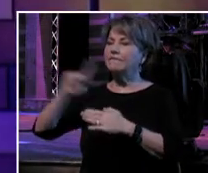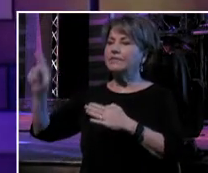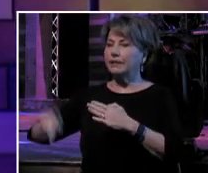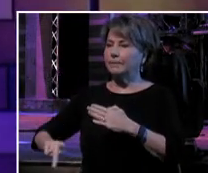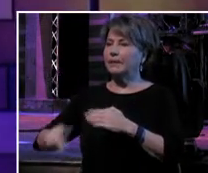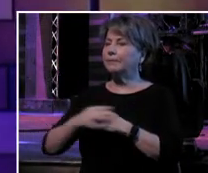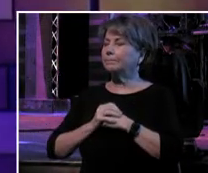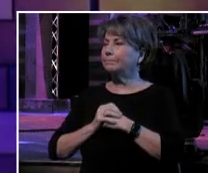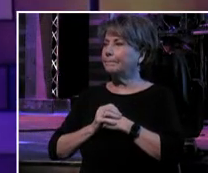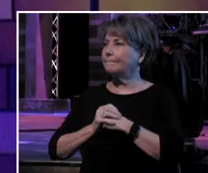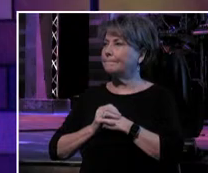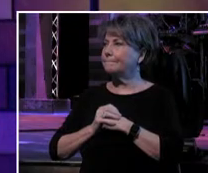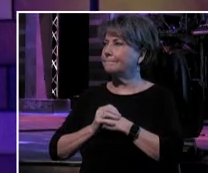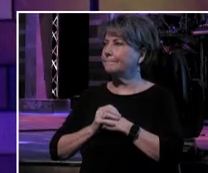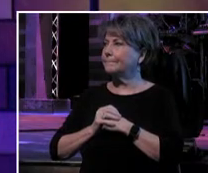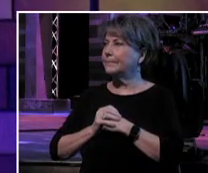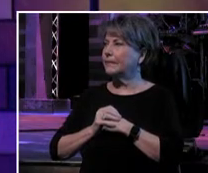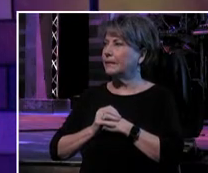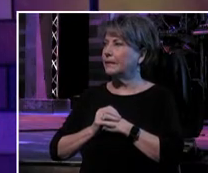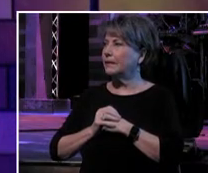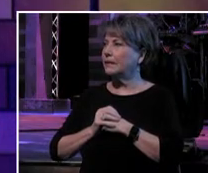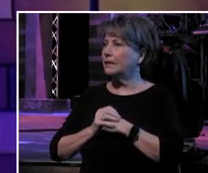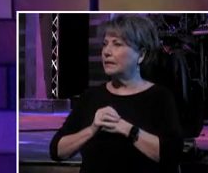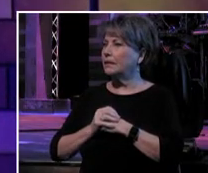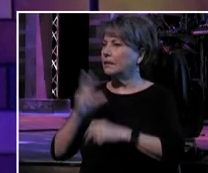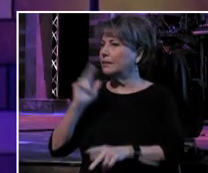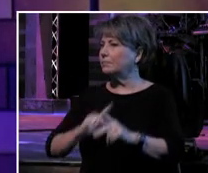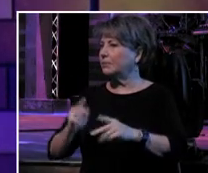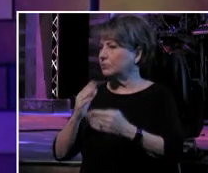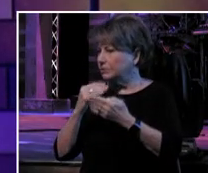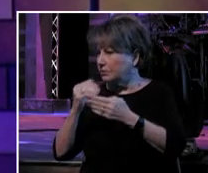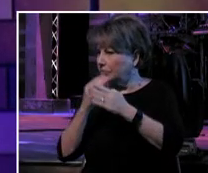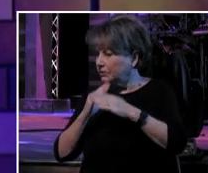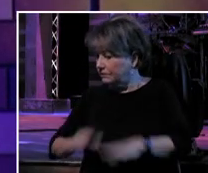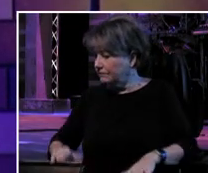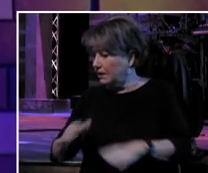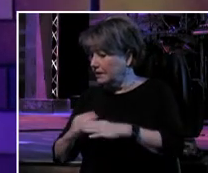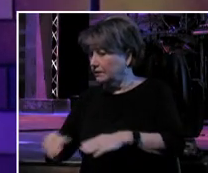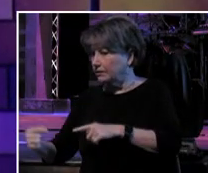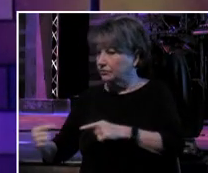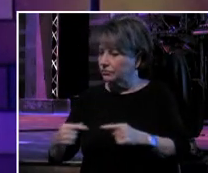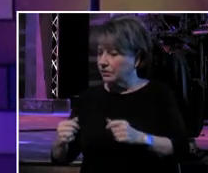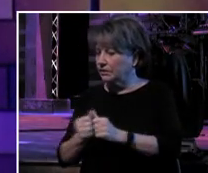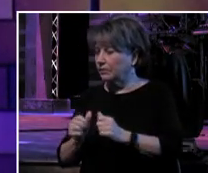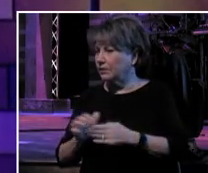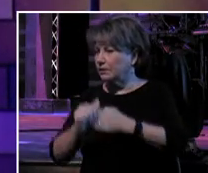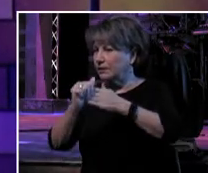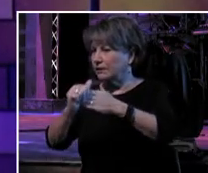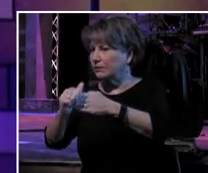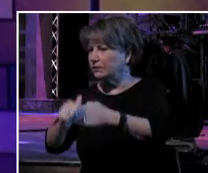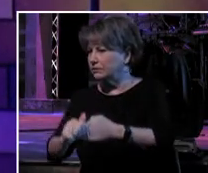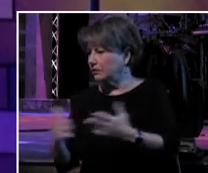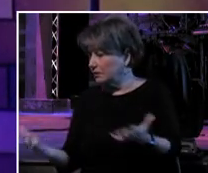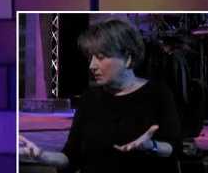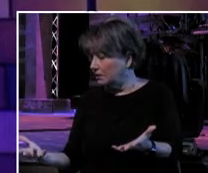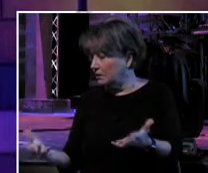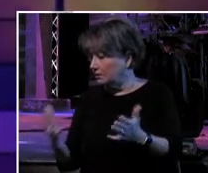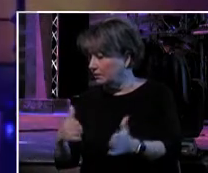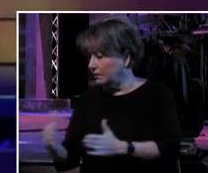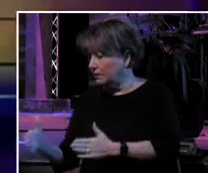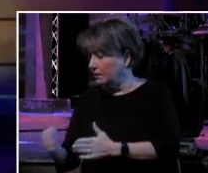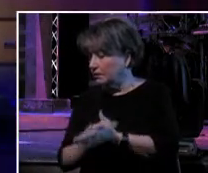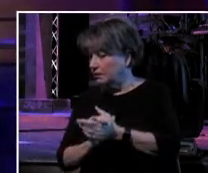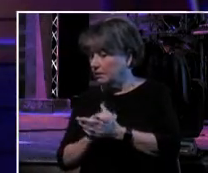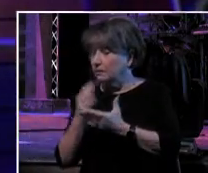divisions. And he's going to go, look, I know you guys are struggling with leadership, but look what he says here, even about them, in verse 15.